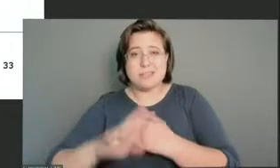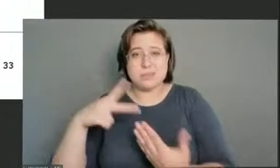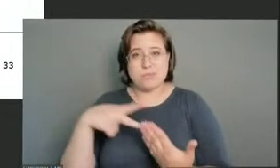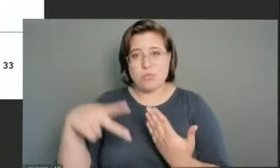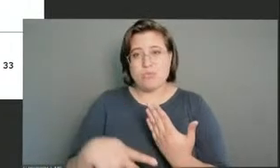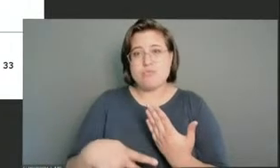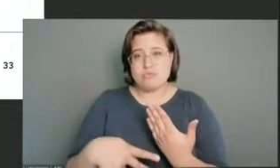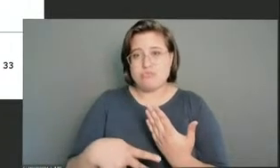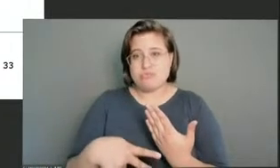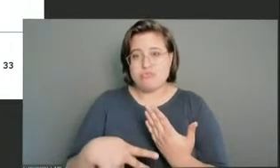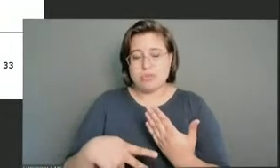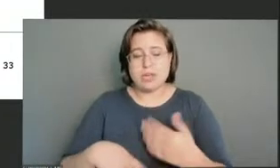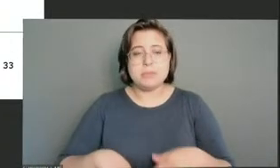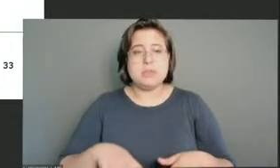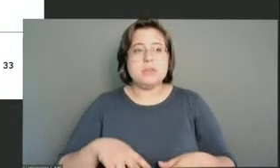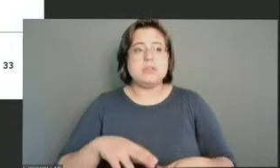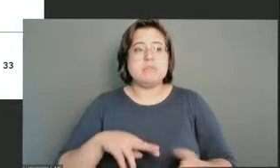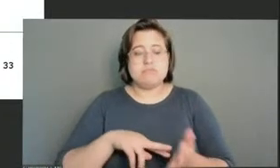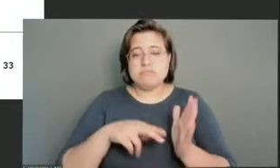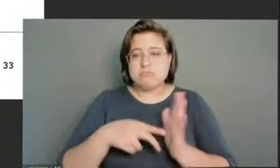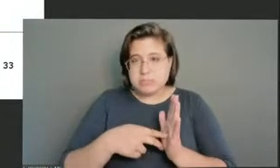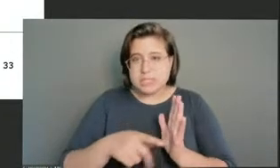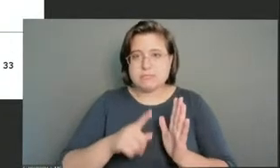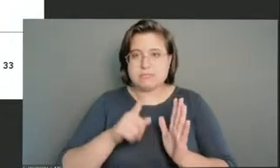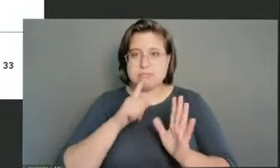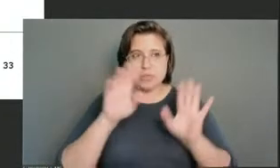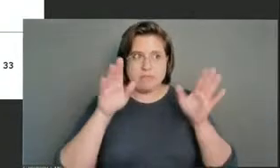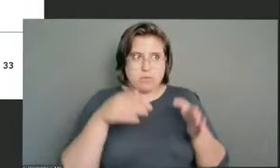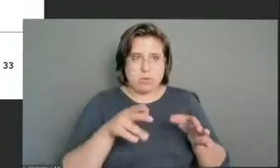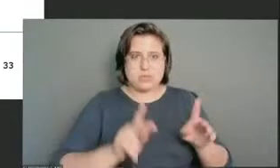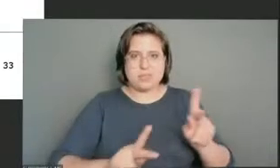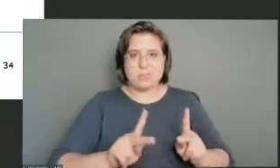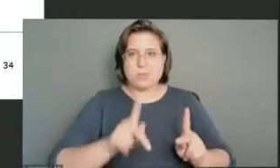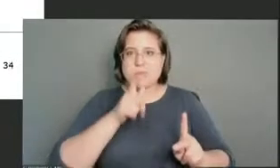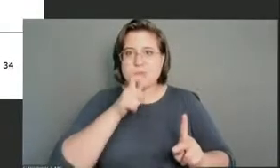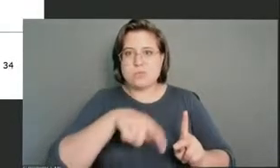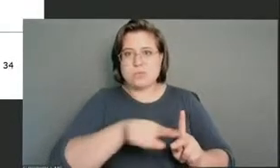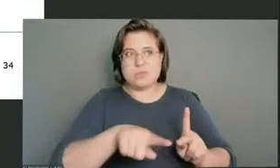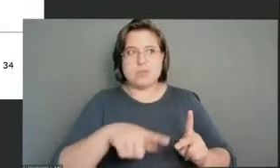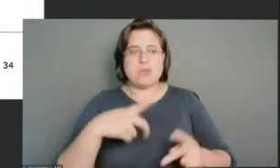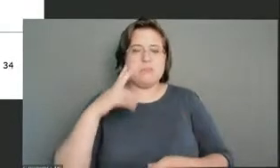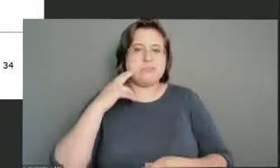towards targeting those who have been disproportionately affected by COVID.